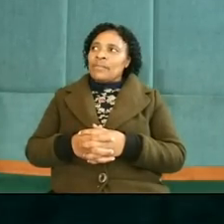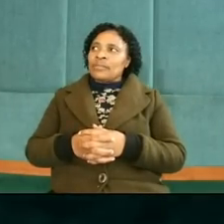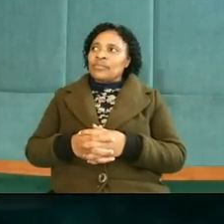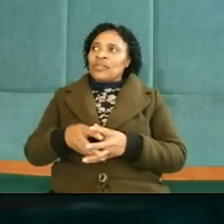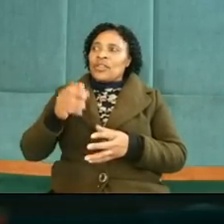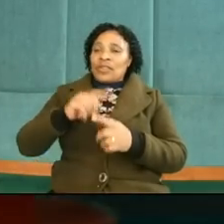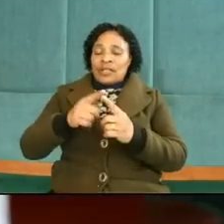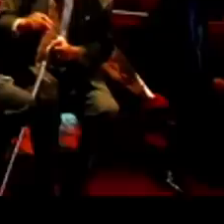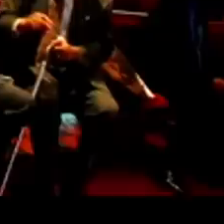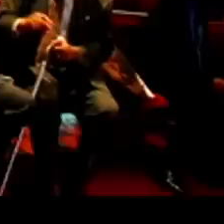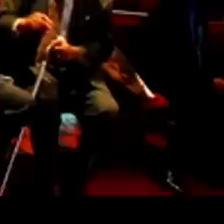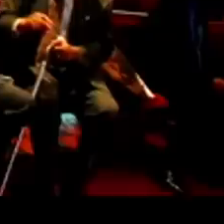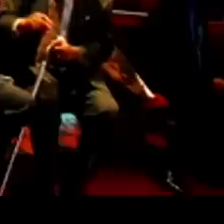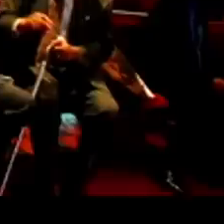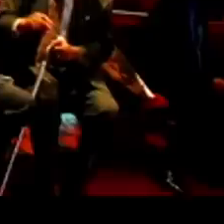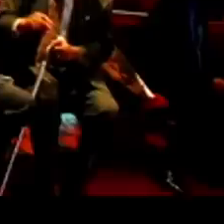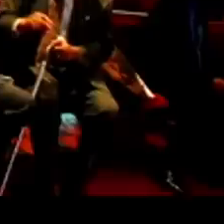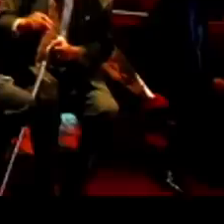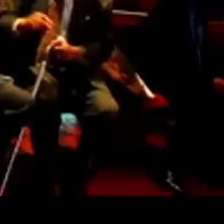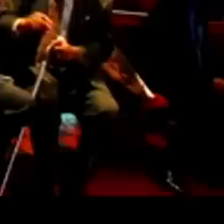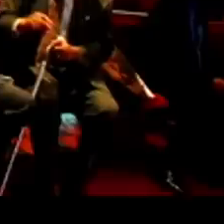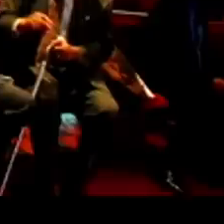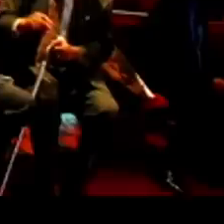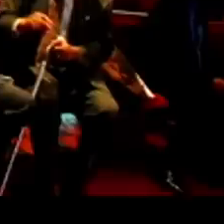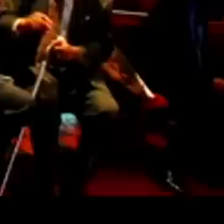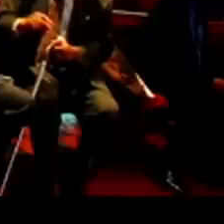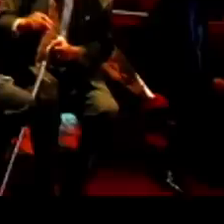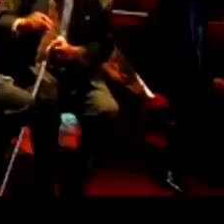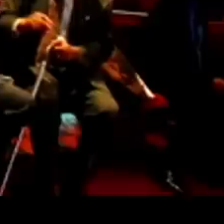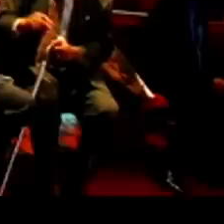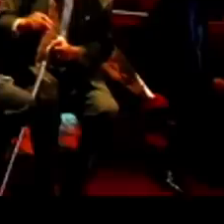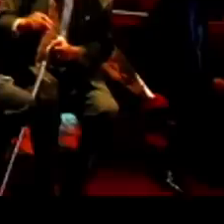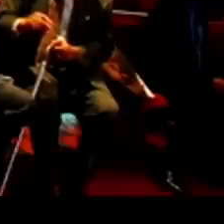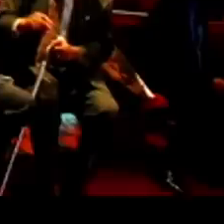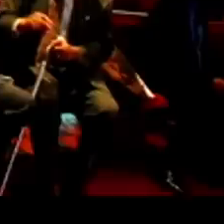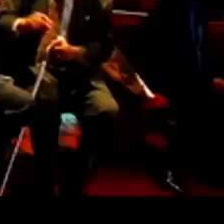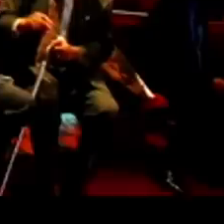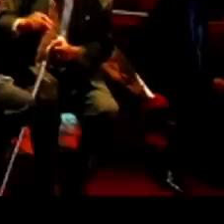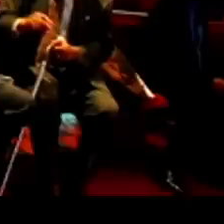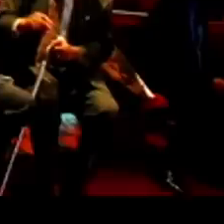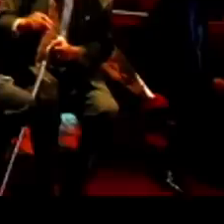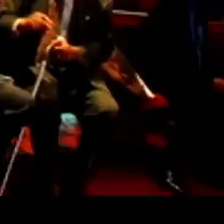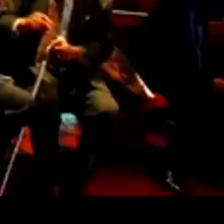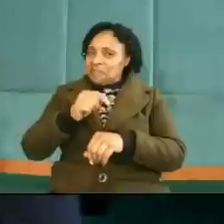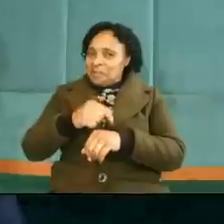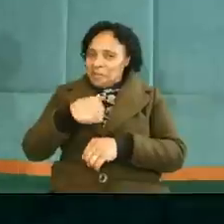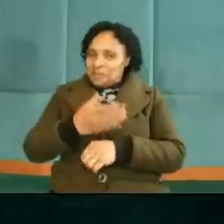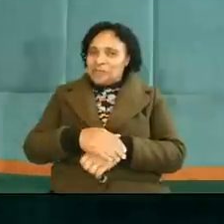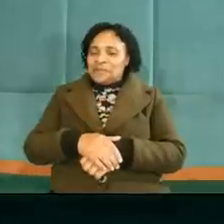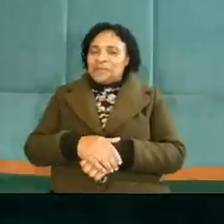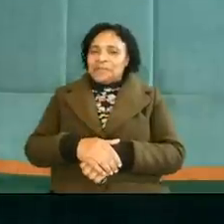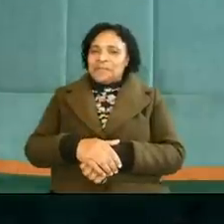And yet, here's what is. Oh, I forgot I had a timer.